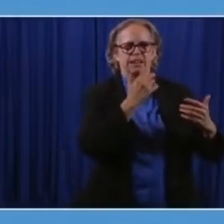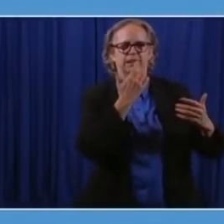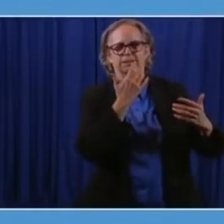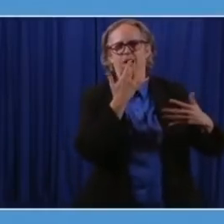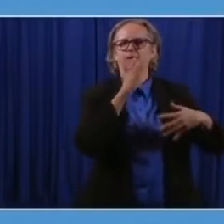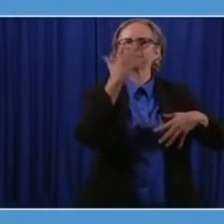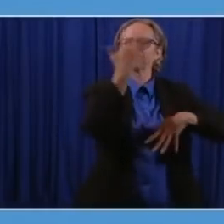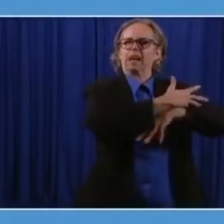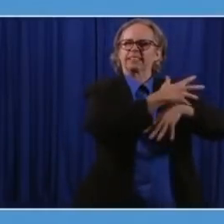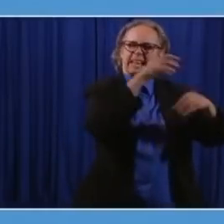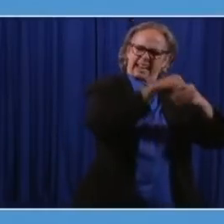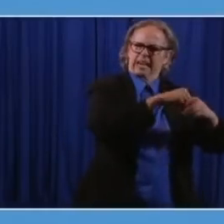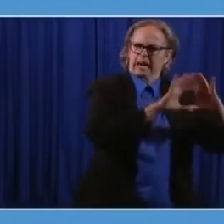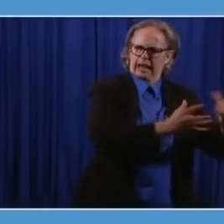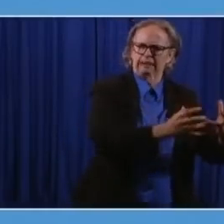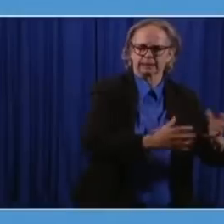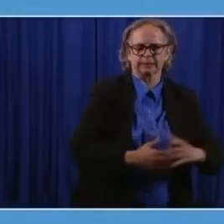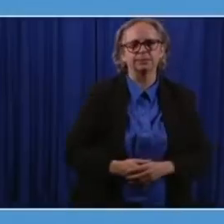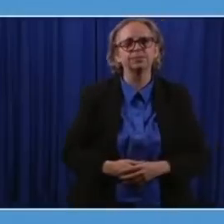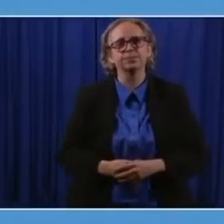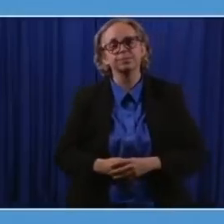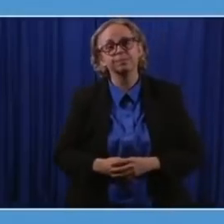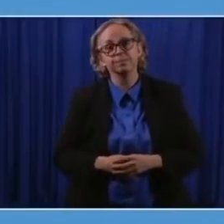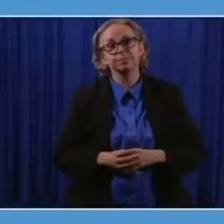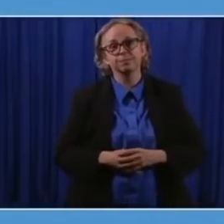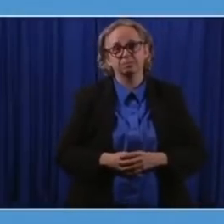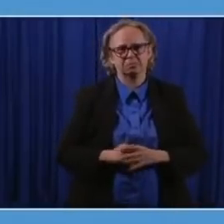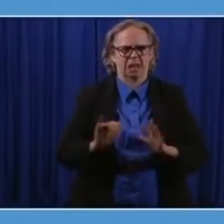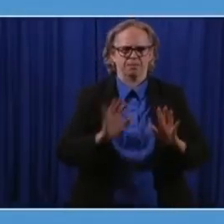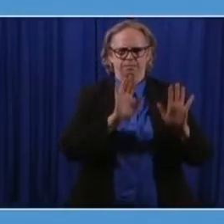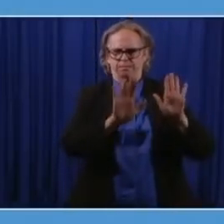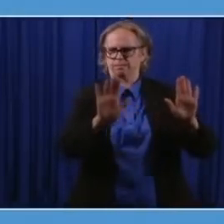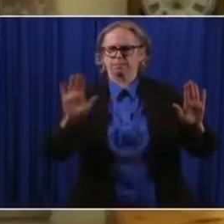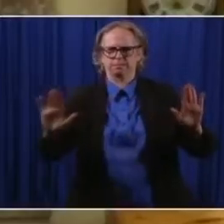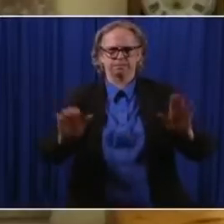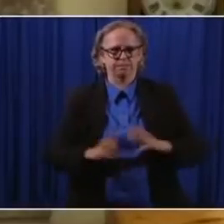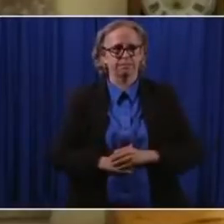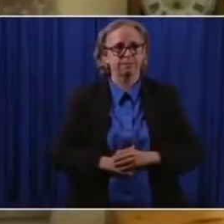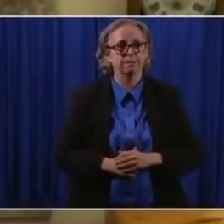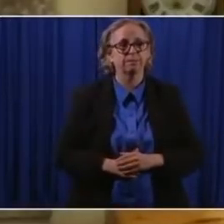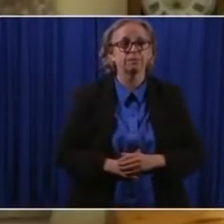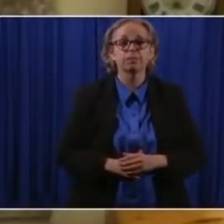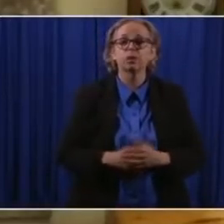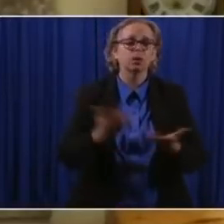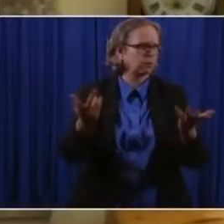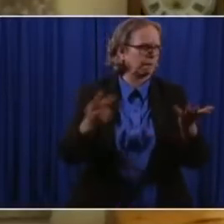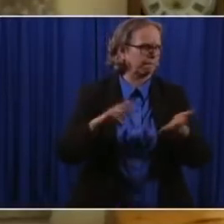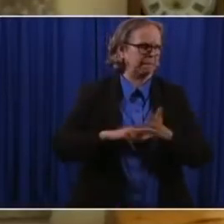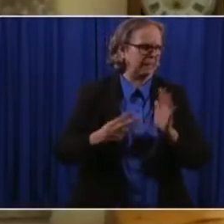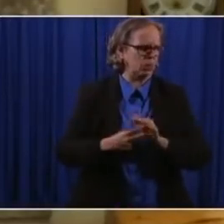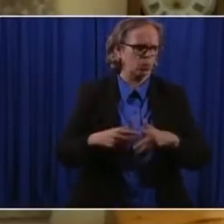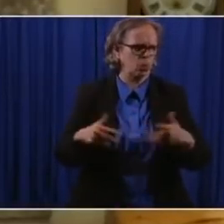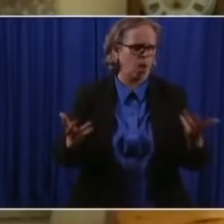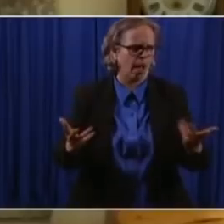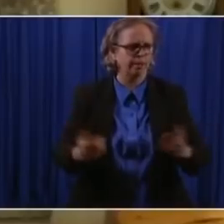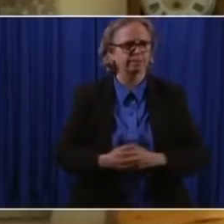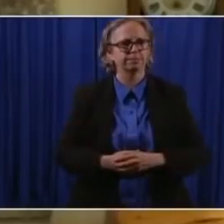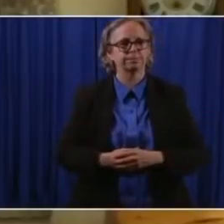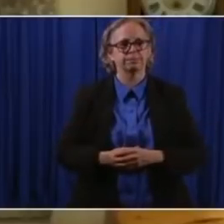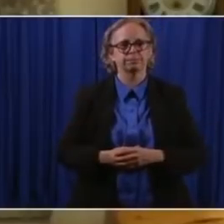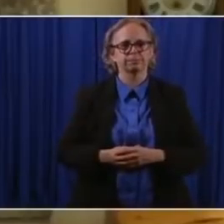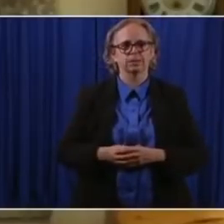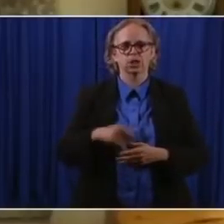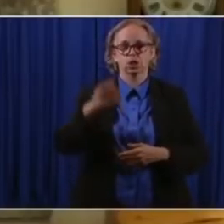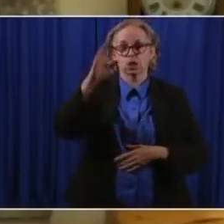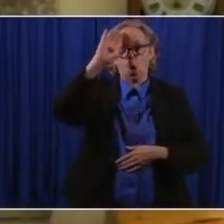to return fully to class, in-person class. And we only show that up there just to alert people, if that's your